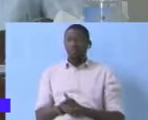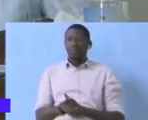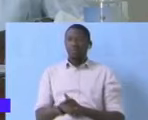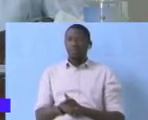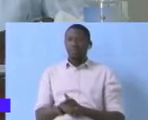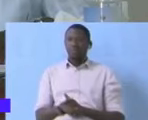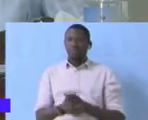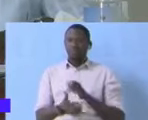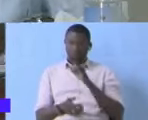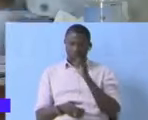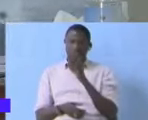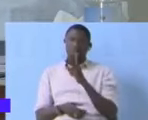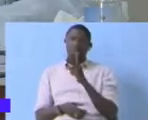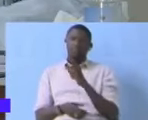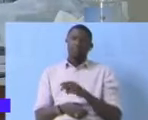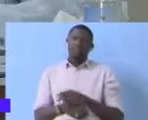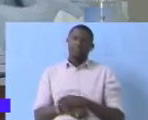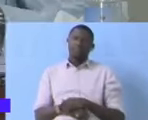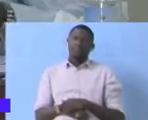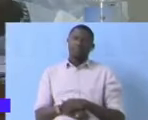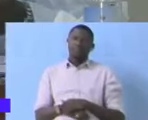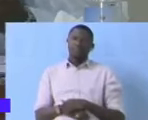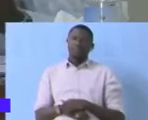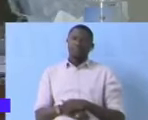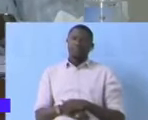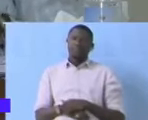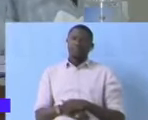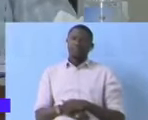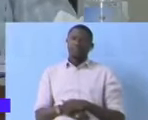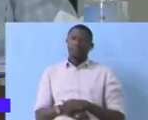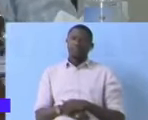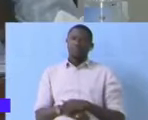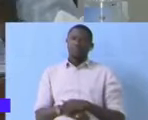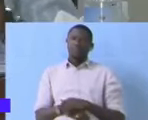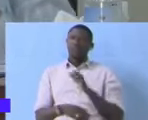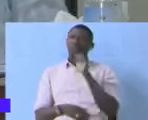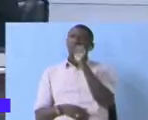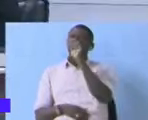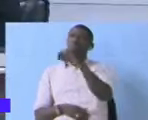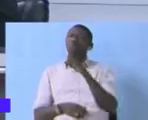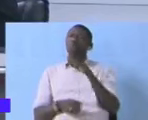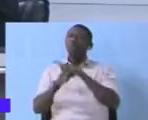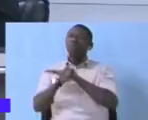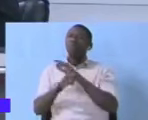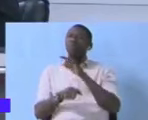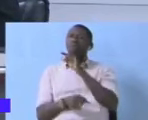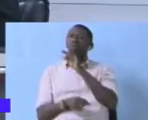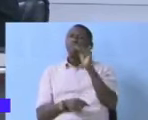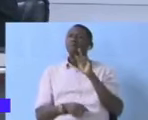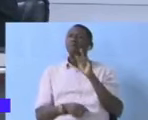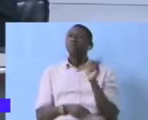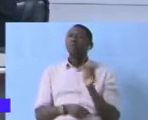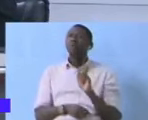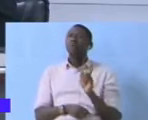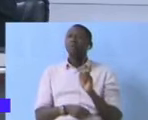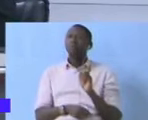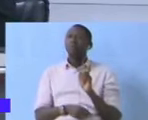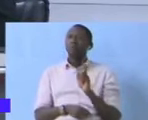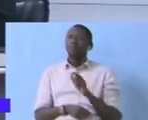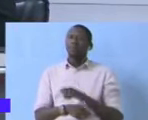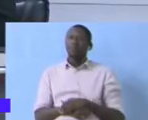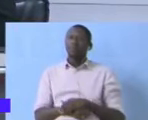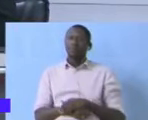Yes. What are your full names, please? Ito ni kontong mumuleti. Ansumana Jammeh.